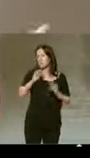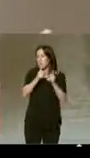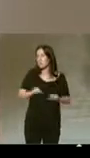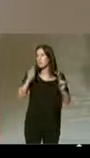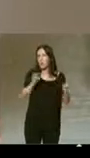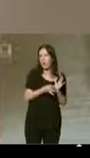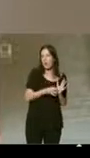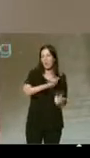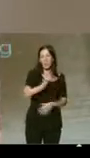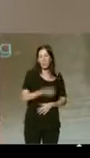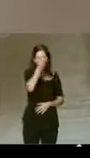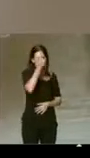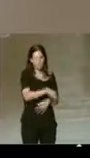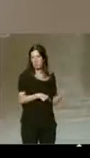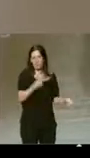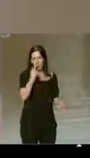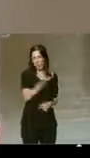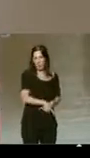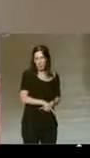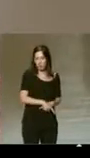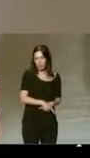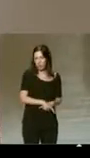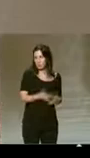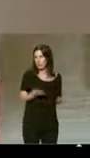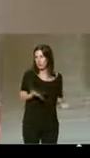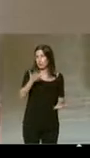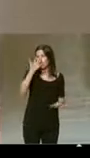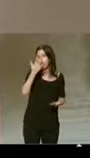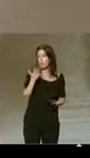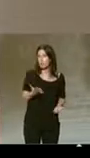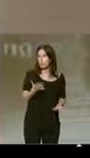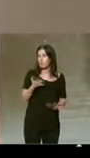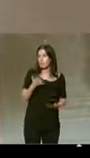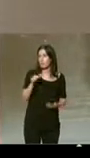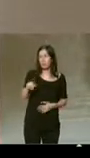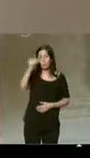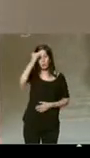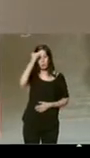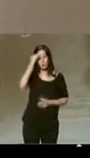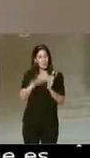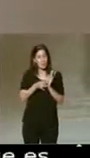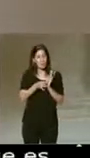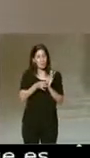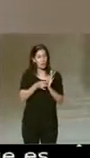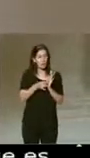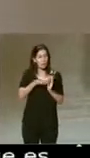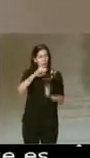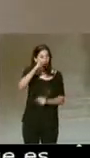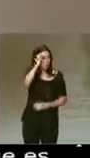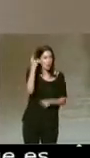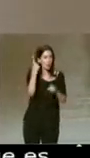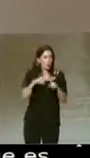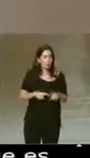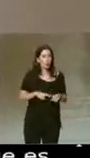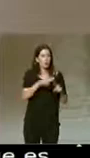objectives, you will think that what you're doing is top quality, and someone else may say this is really rubbish, because they're